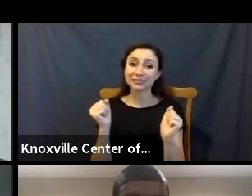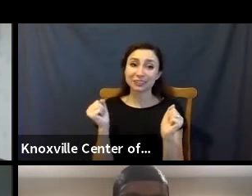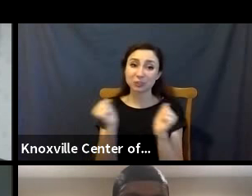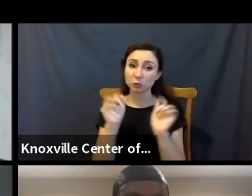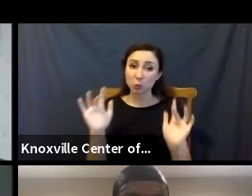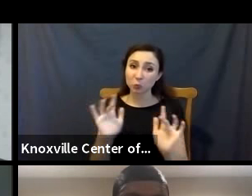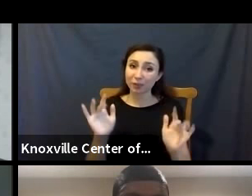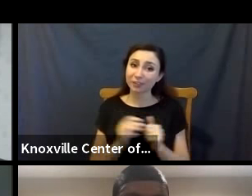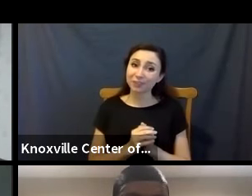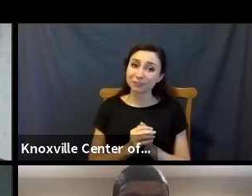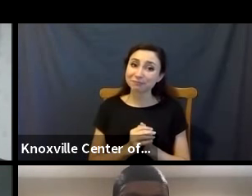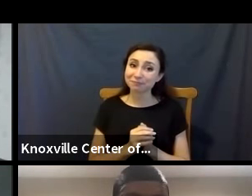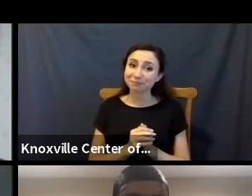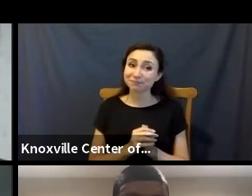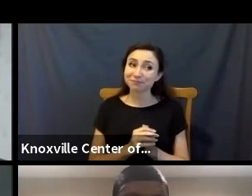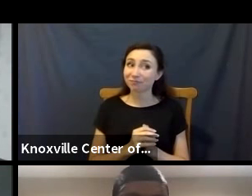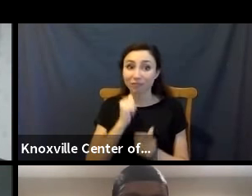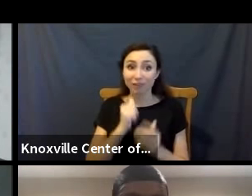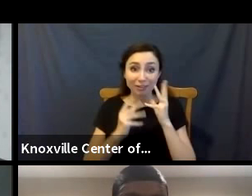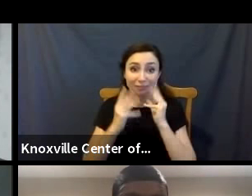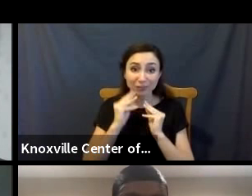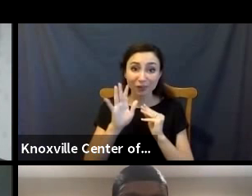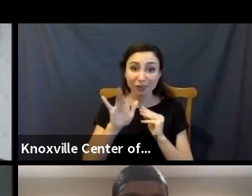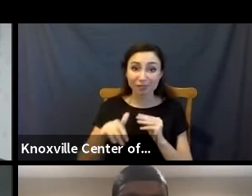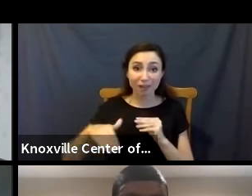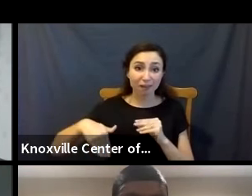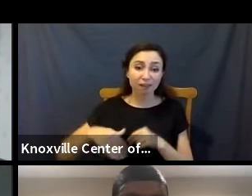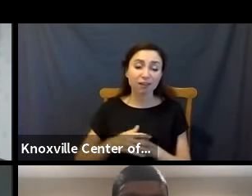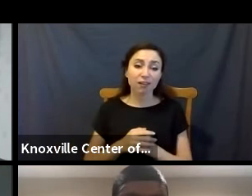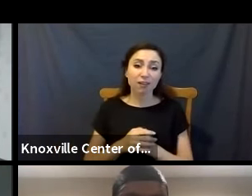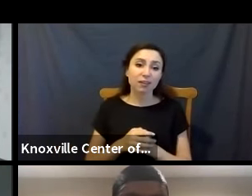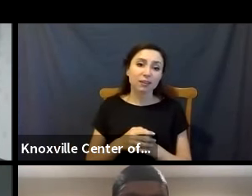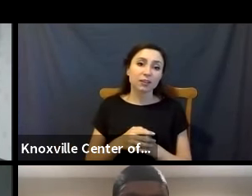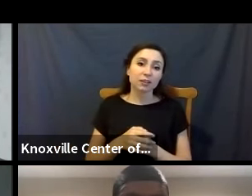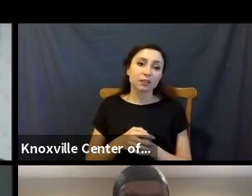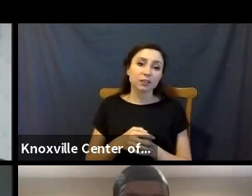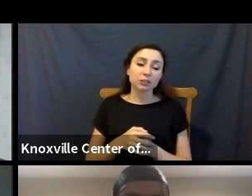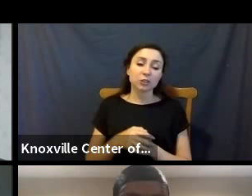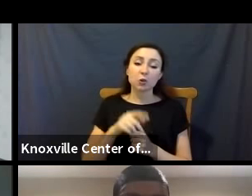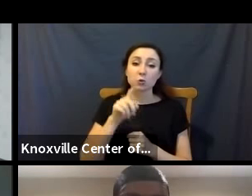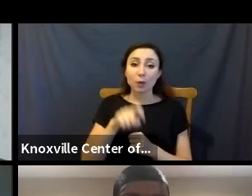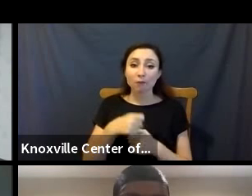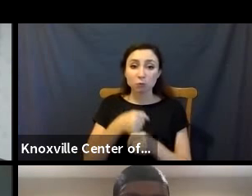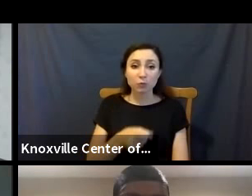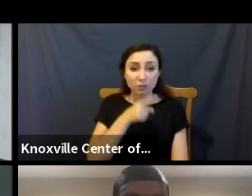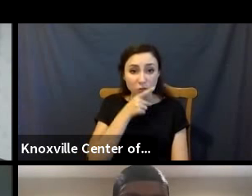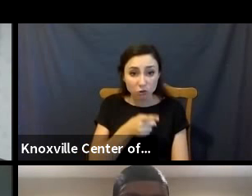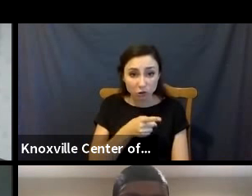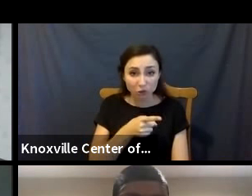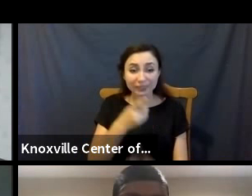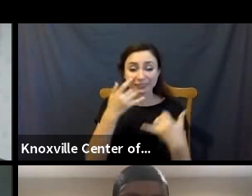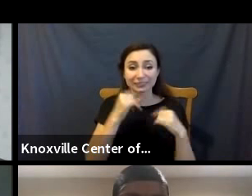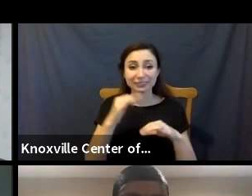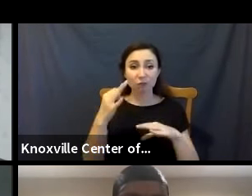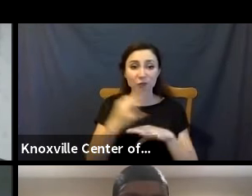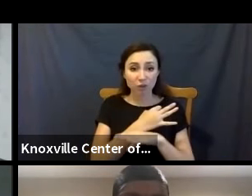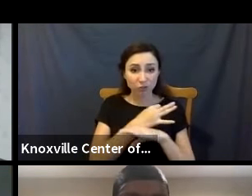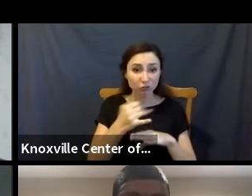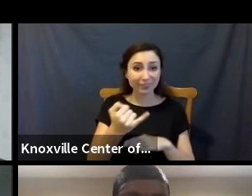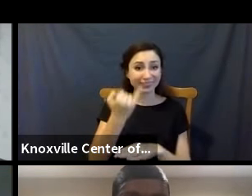so we just, wherever all this lands, you got to make sure it's just as functional if things are